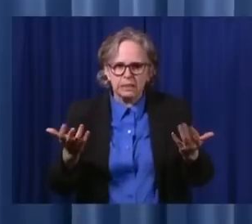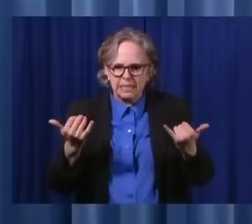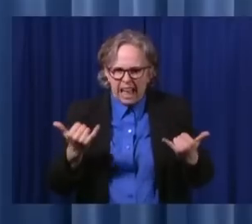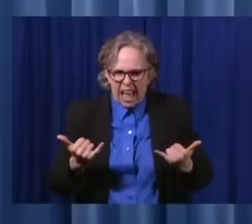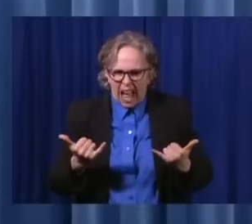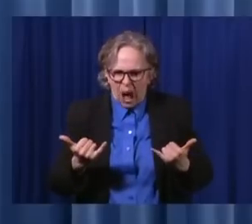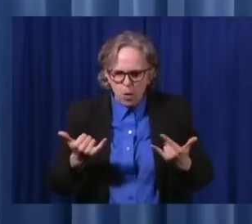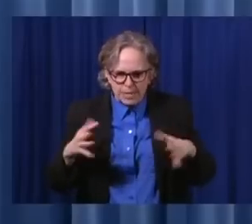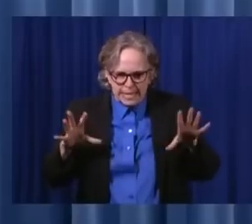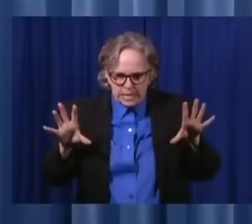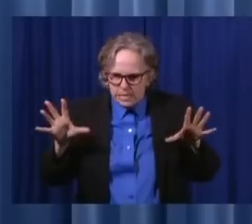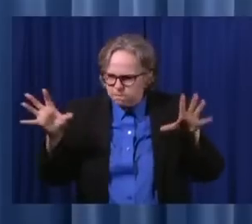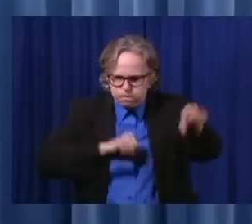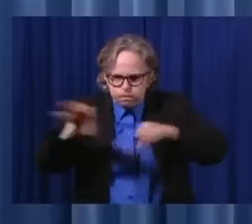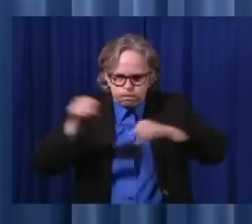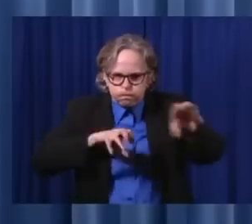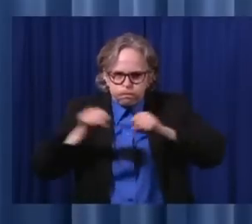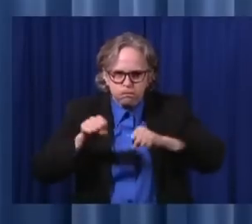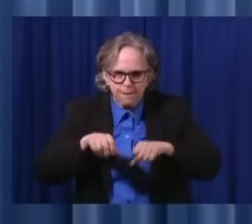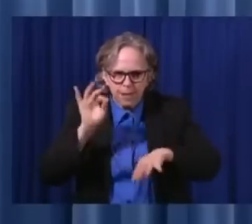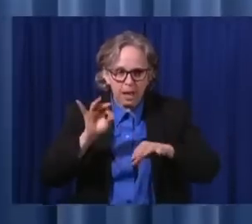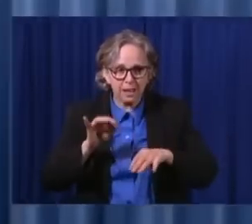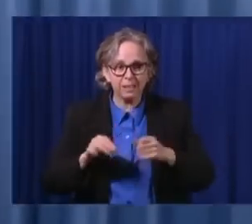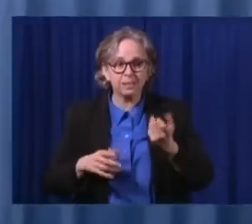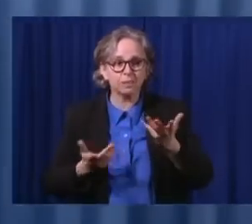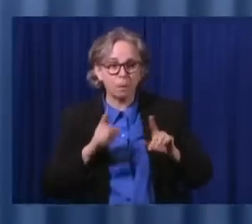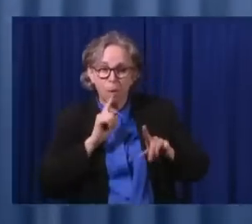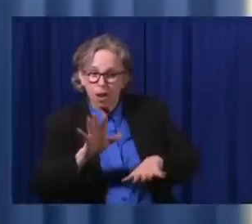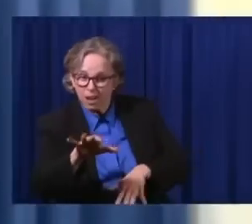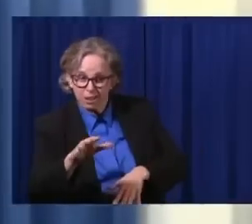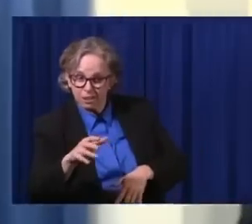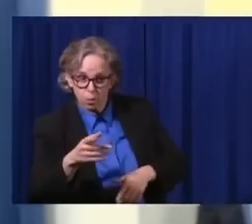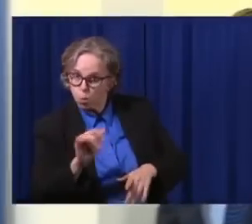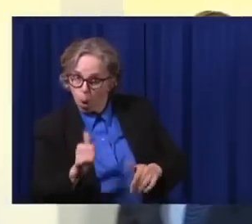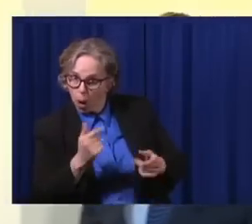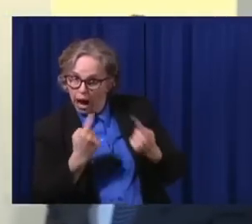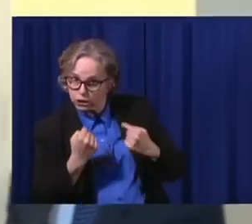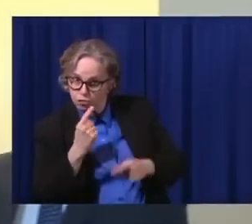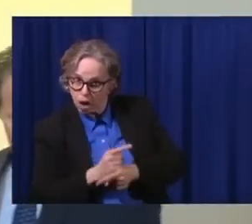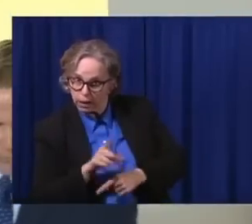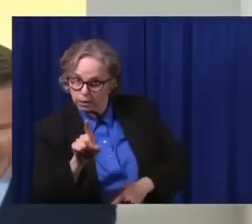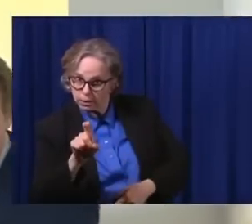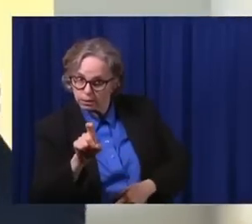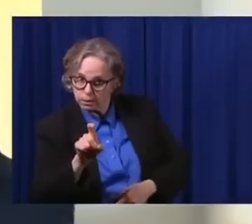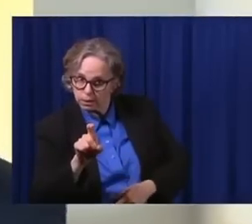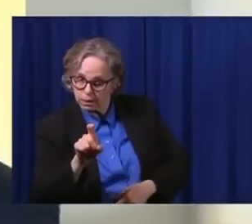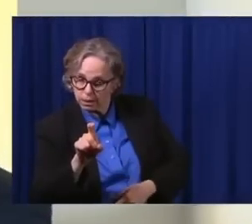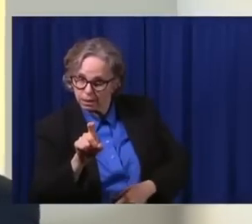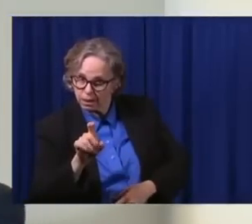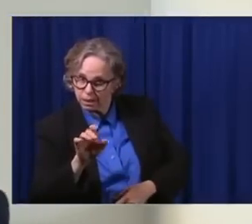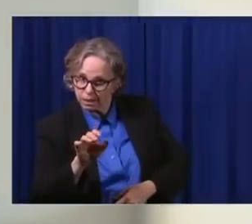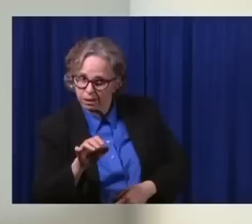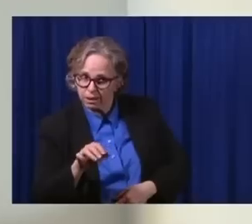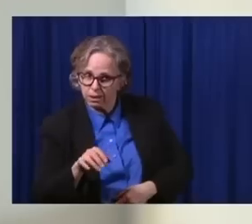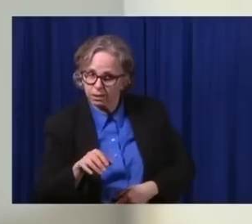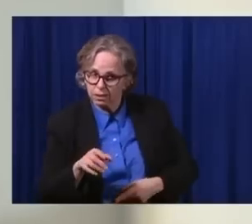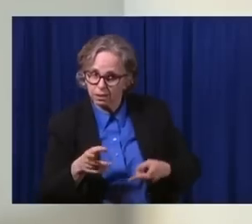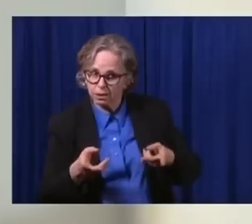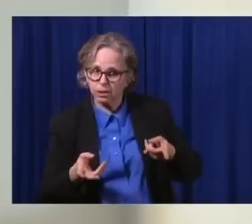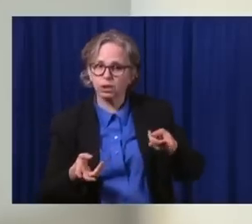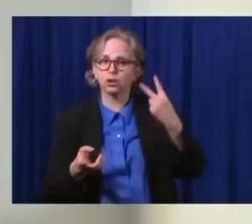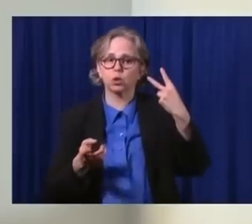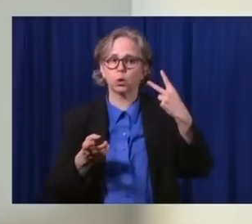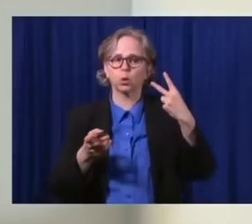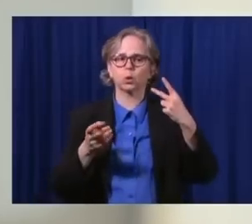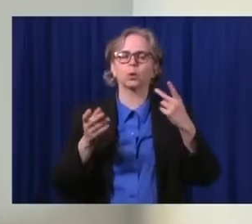up. So you're not going to comment on whether the president's tweet was Did true? the testimony from the two doctors who Skyped in on Tuesday verify